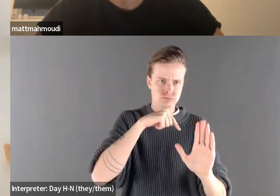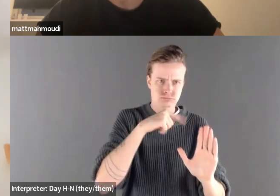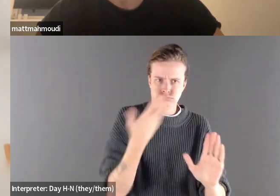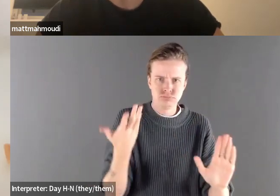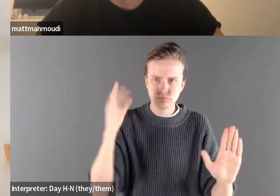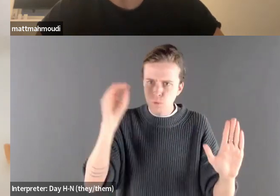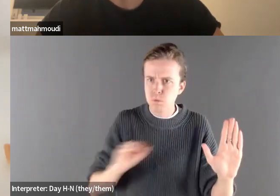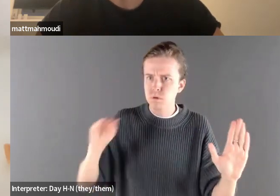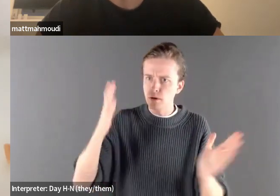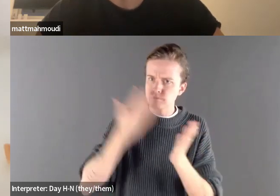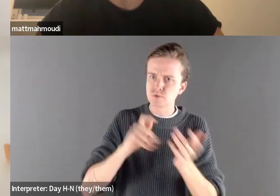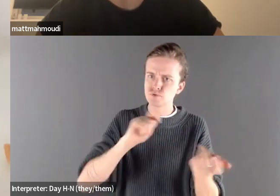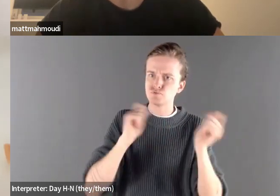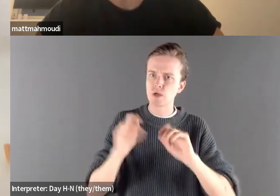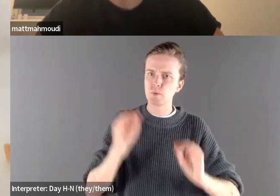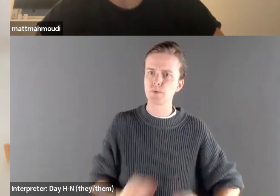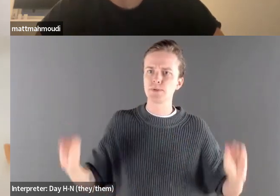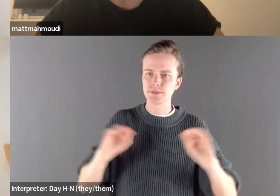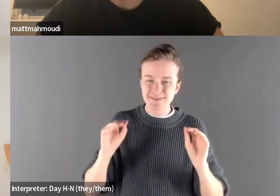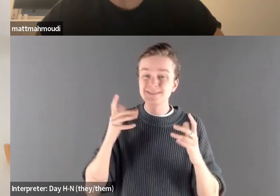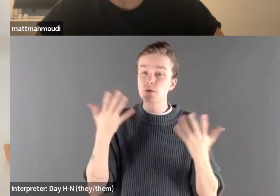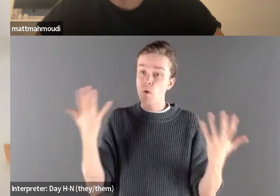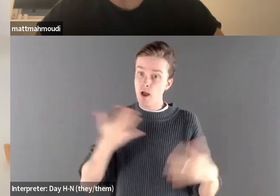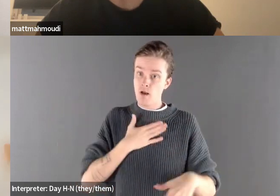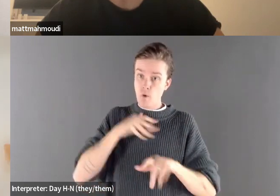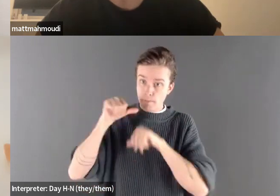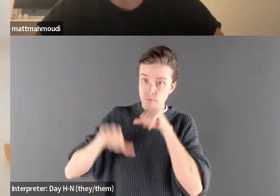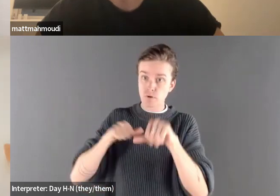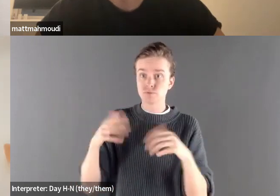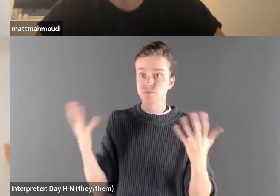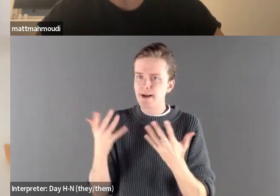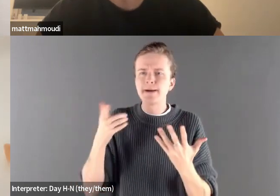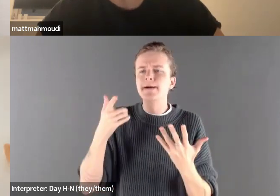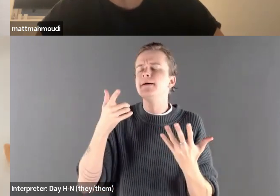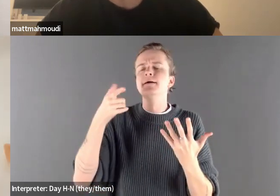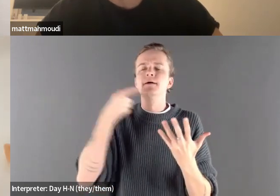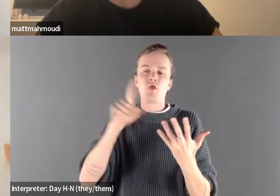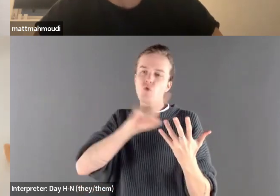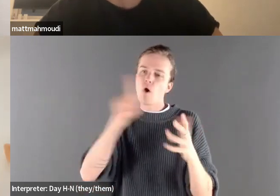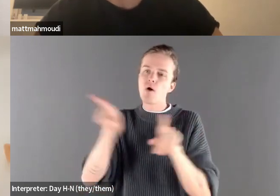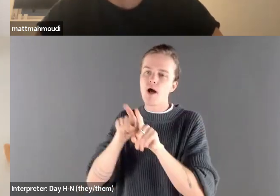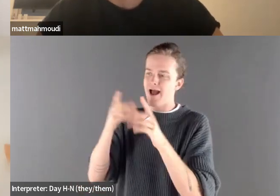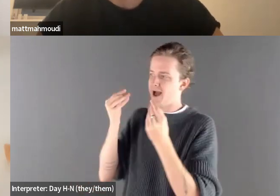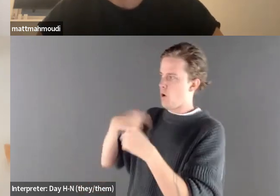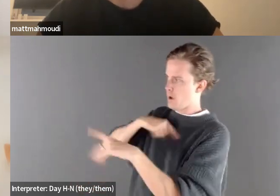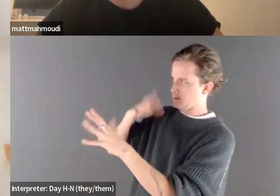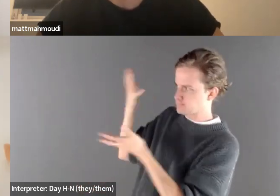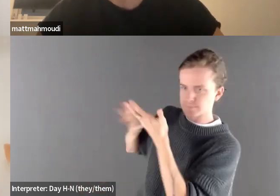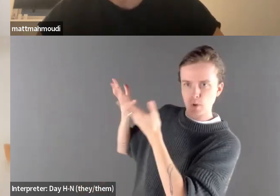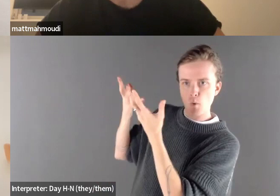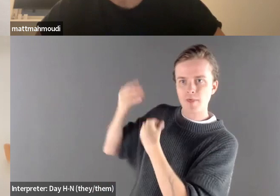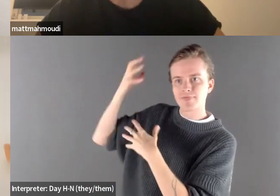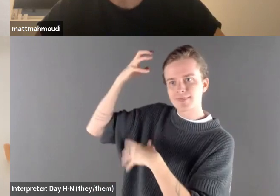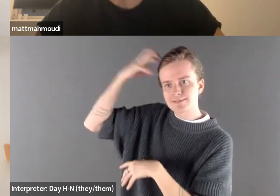that is not too dissimilar to how we engage with states, which is to say, issue recommendations, expose the ways in which they have led to